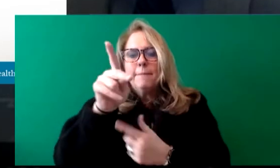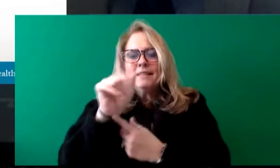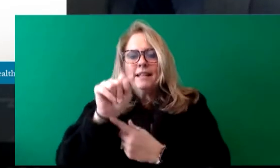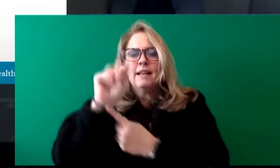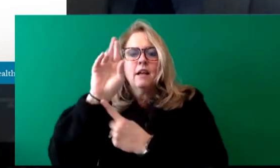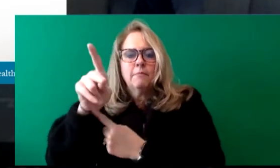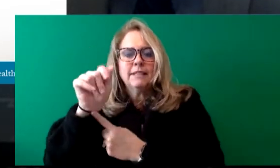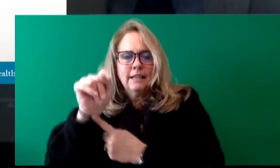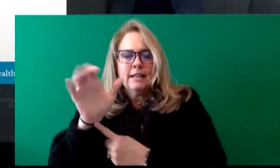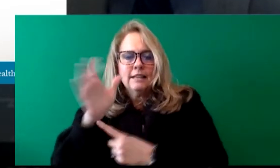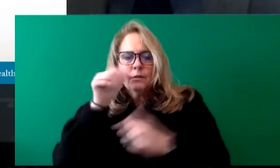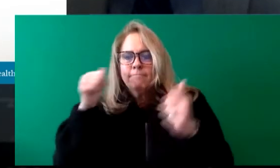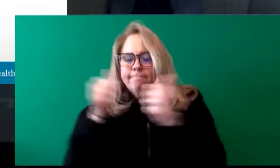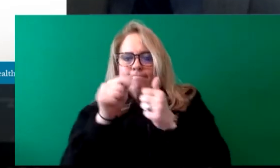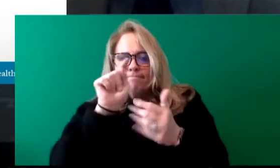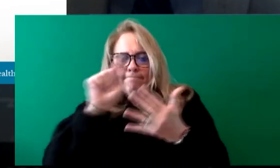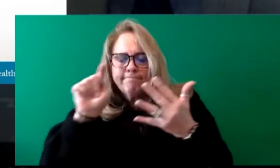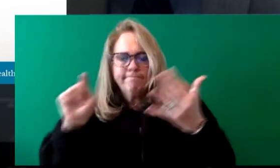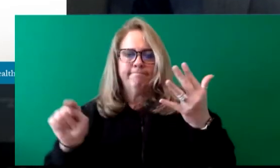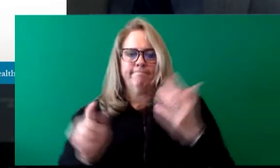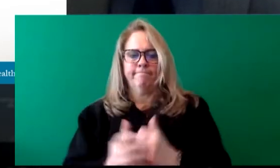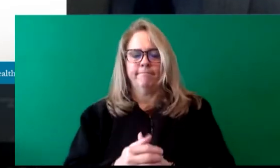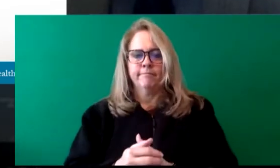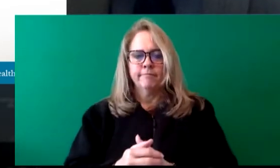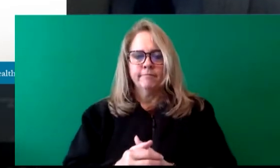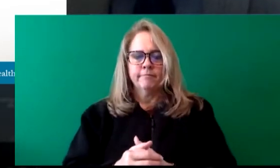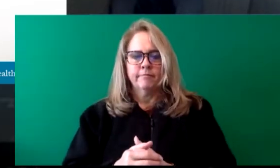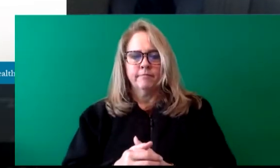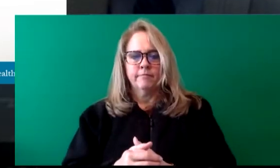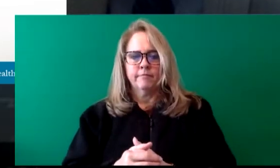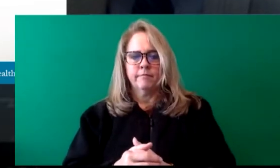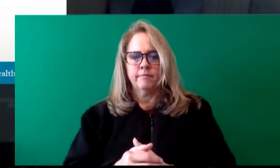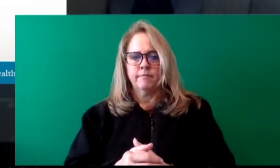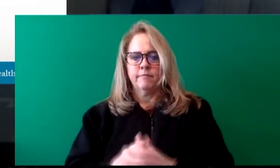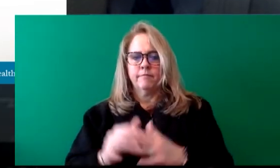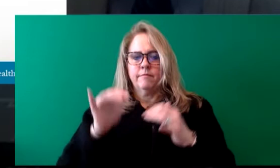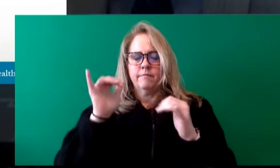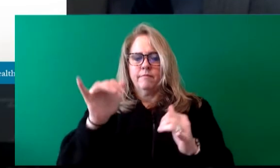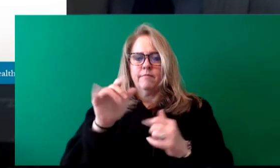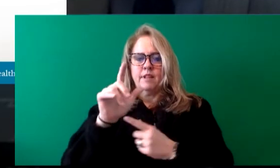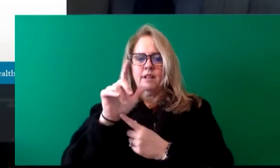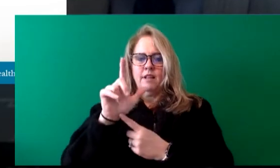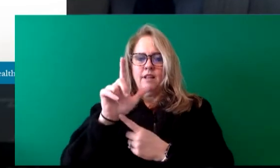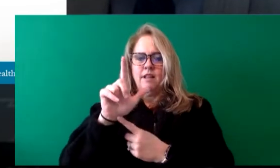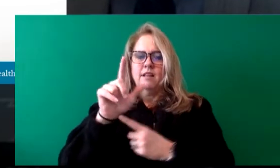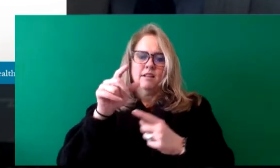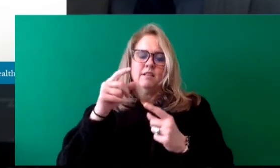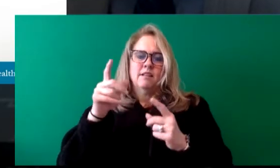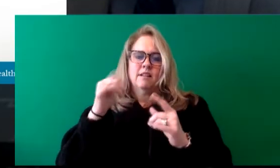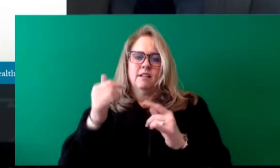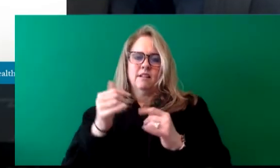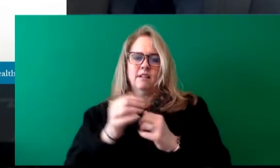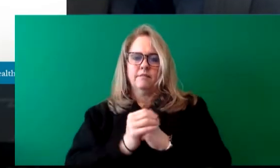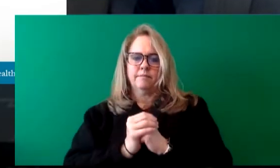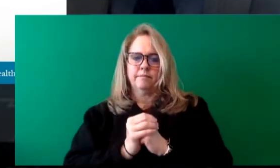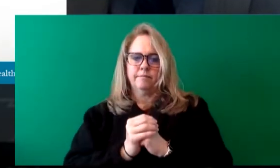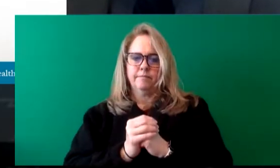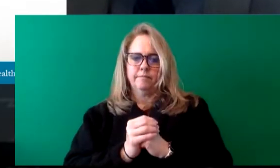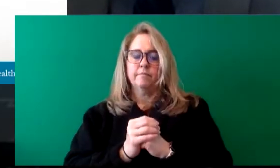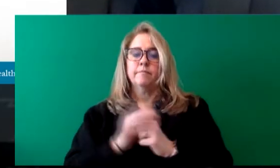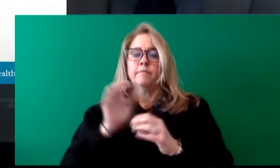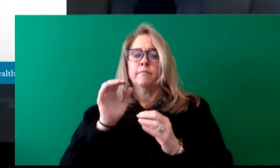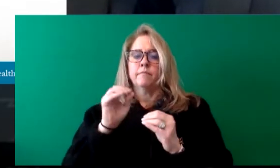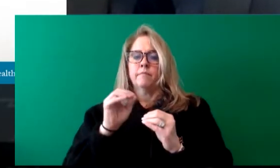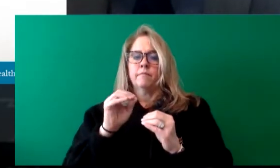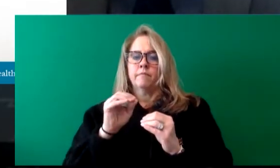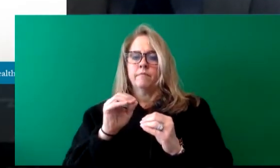your screen, the graph to the left is the current landing page. And when I say landing page, I mean whenever people click on COVID-19 dashboard, the very first page they